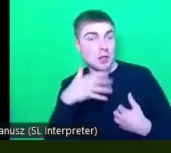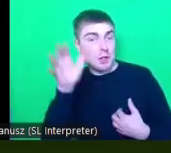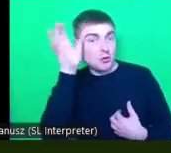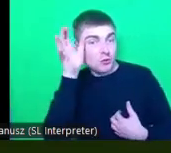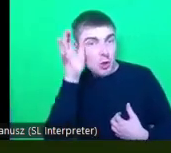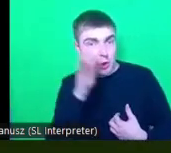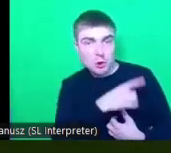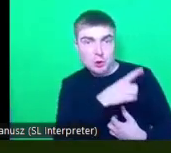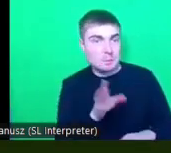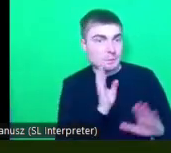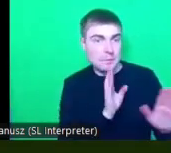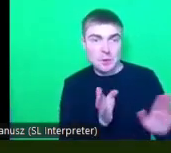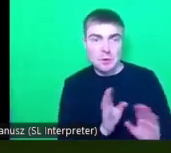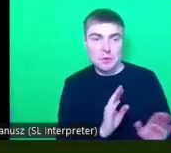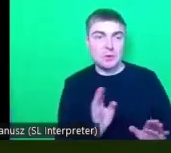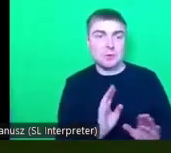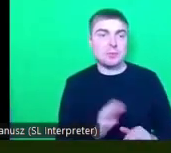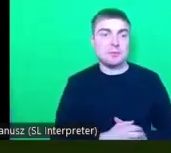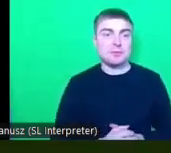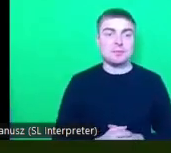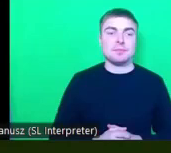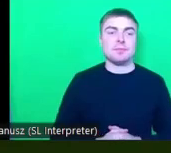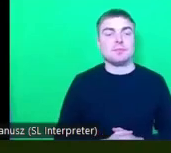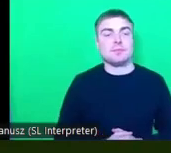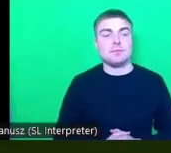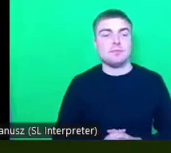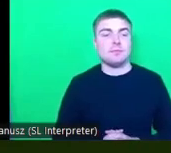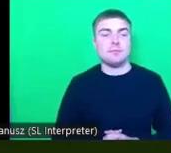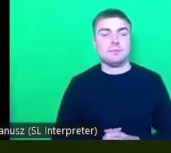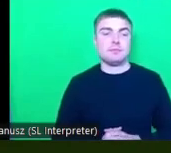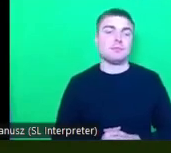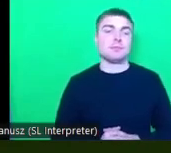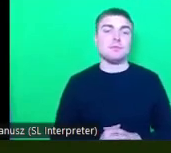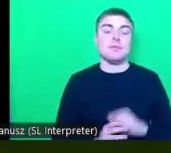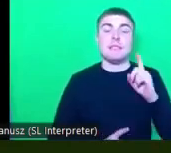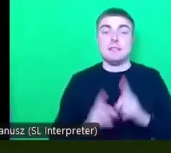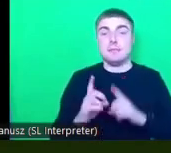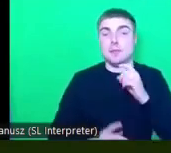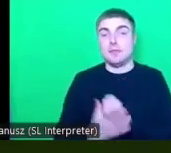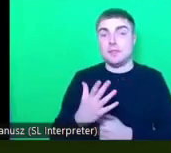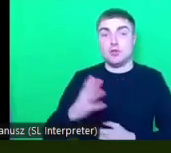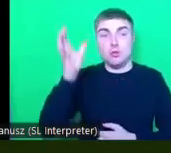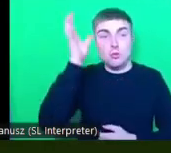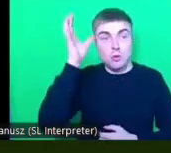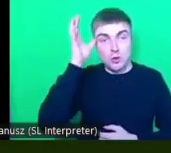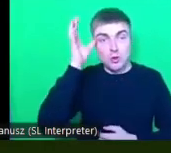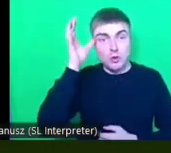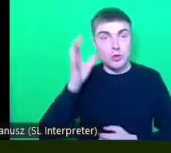we had all our moose actually were exposed to wolf predation. But then wolves do